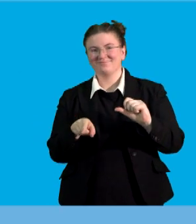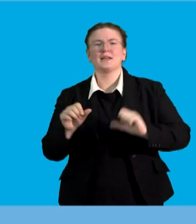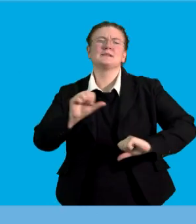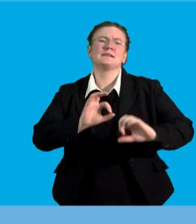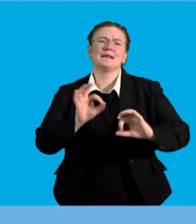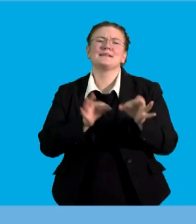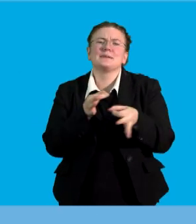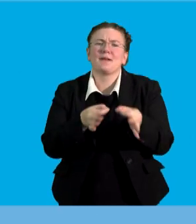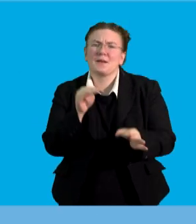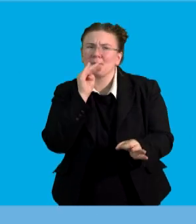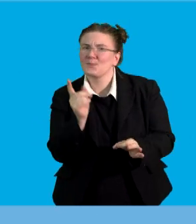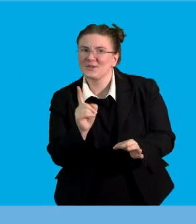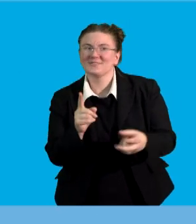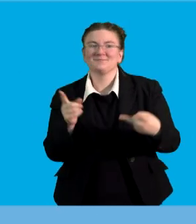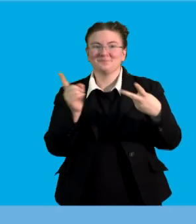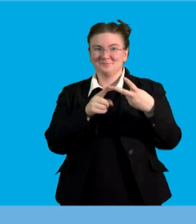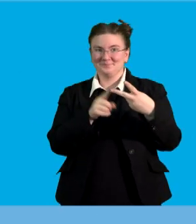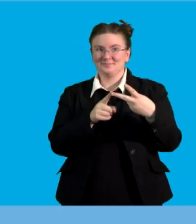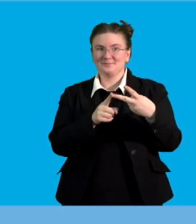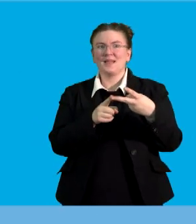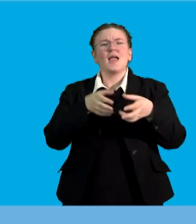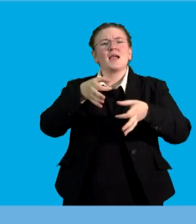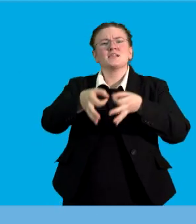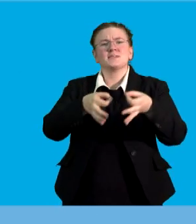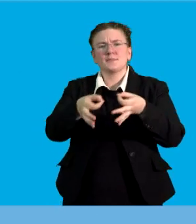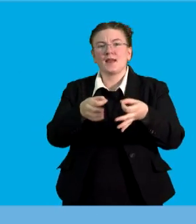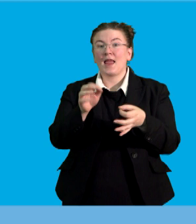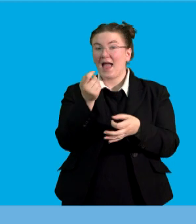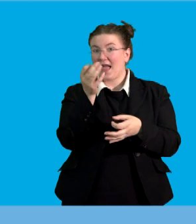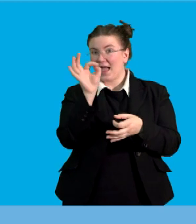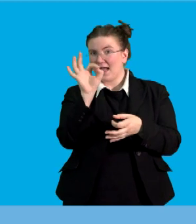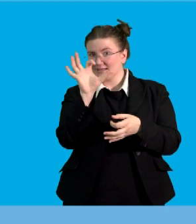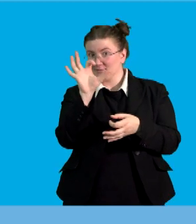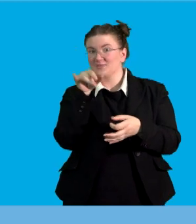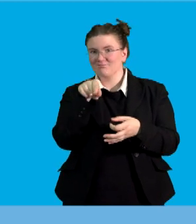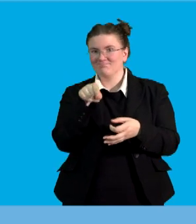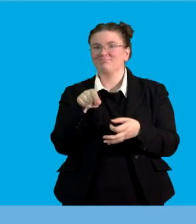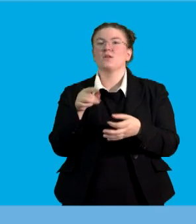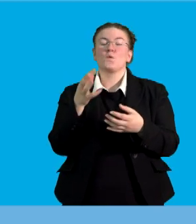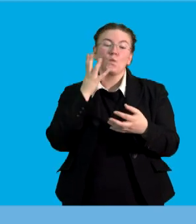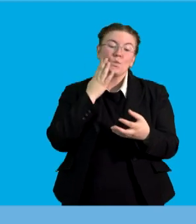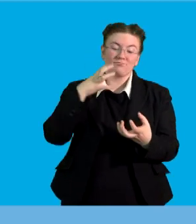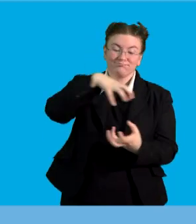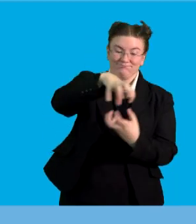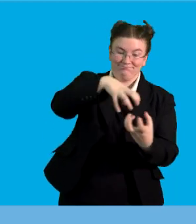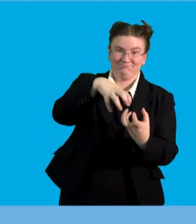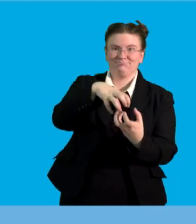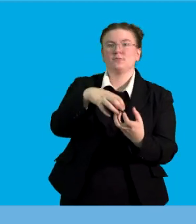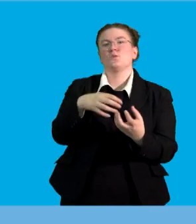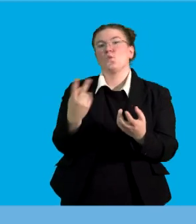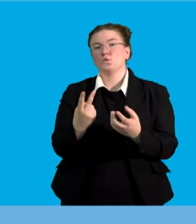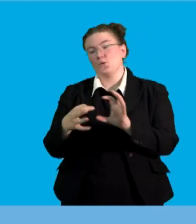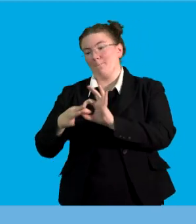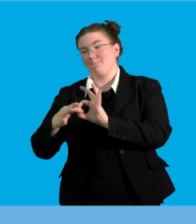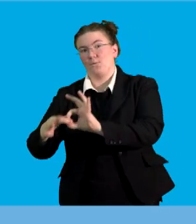chemical reaction. Also, you need to be able to describe what happens to atoms in a compound and the bonds between the atoms